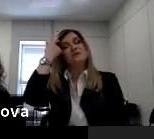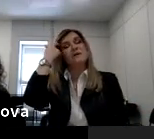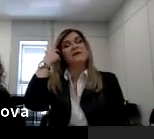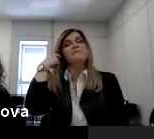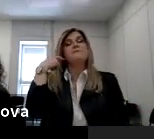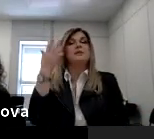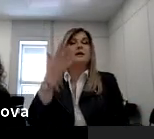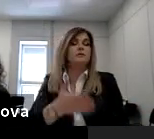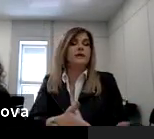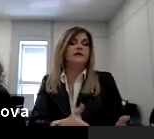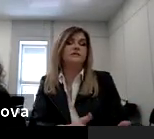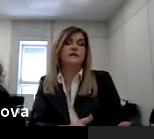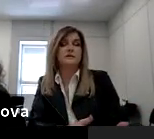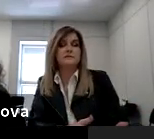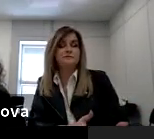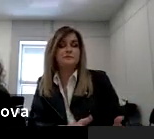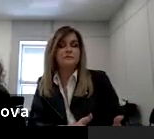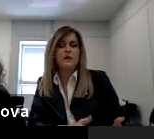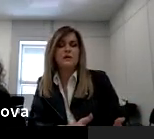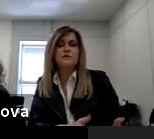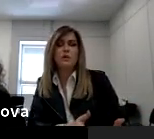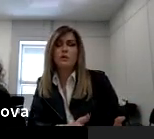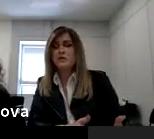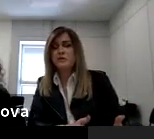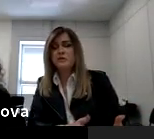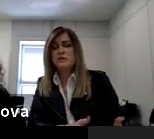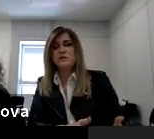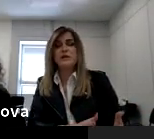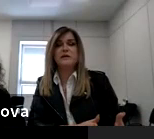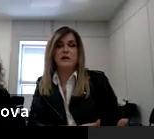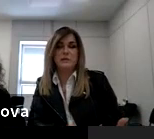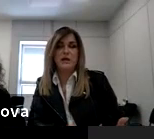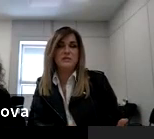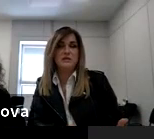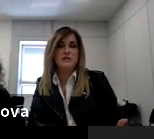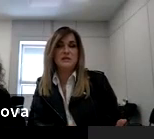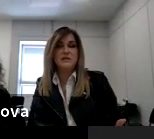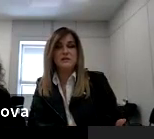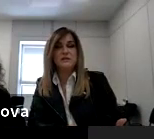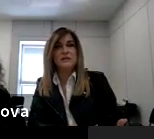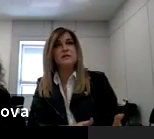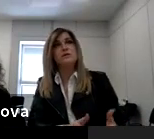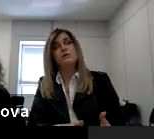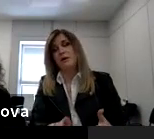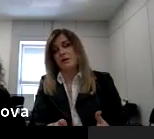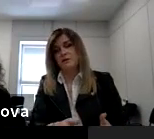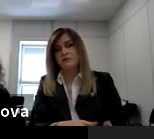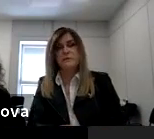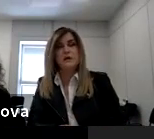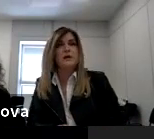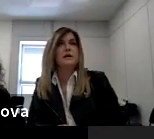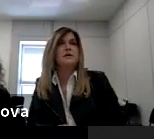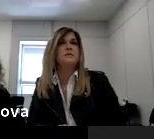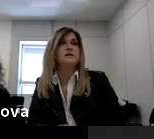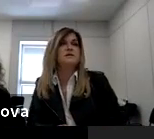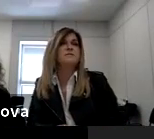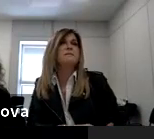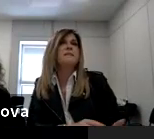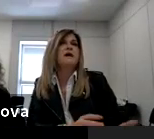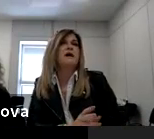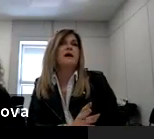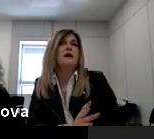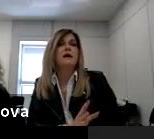So that's why now we have, for all new fixtures, we have IP66 or higher as a